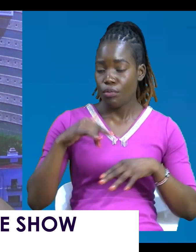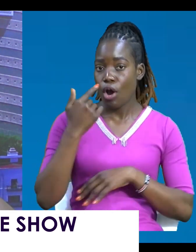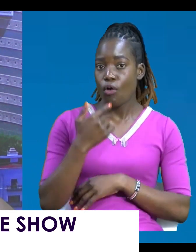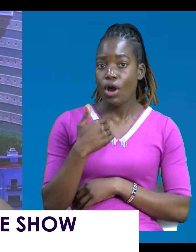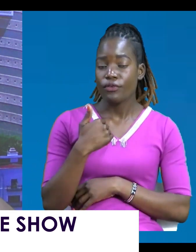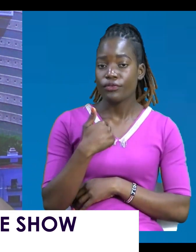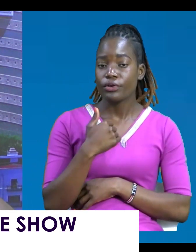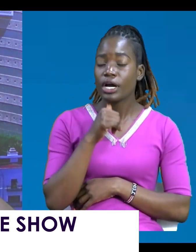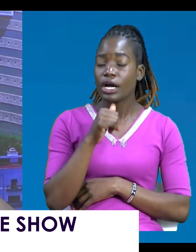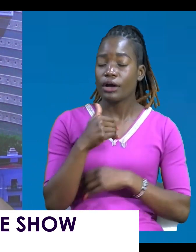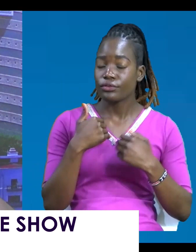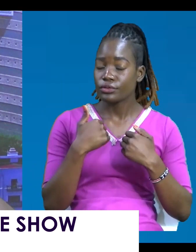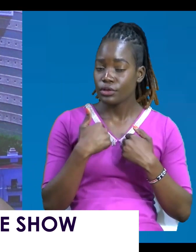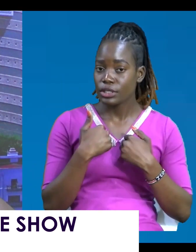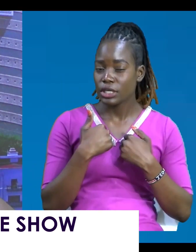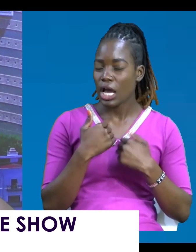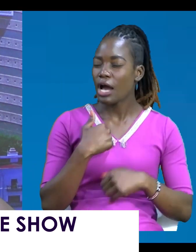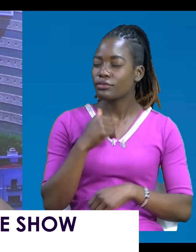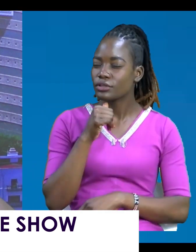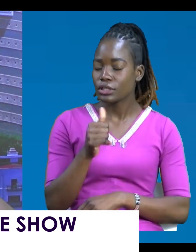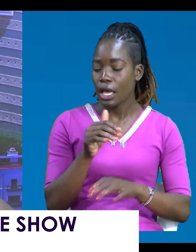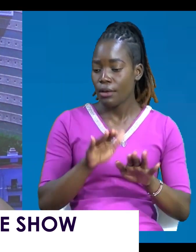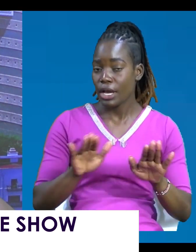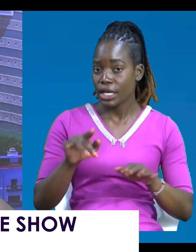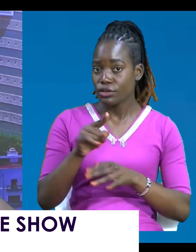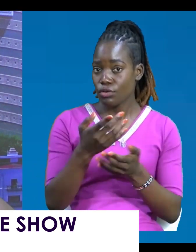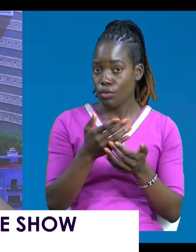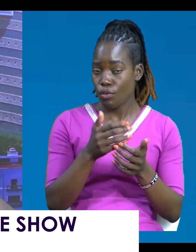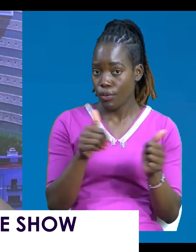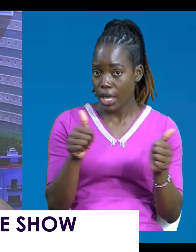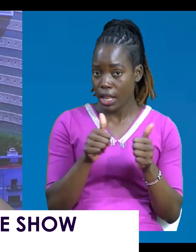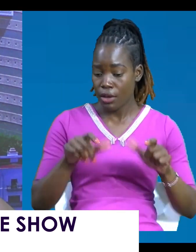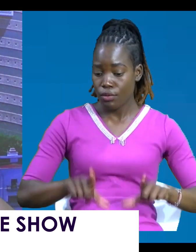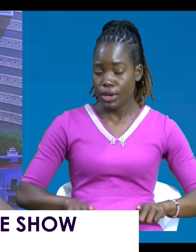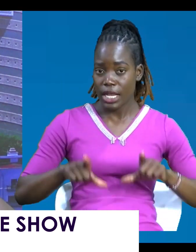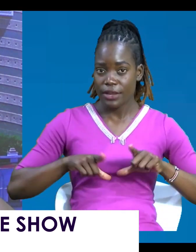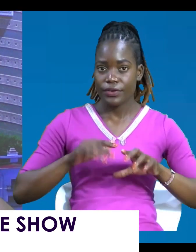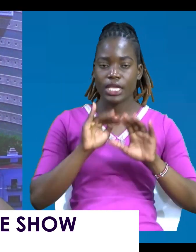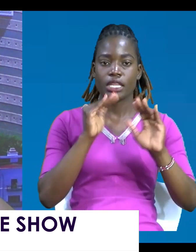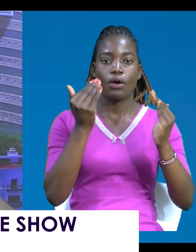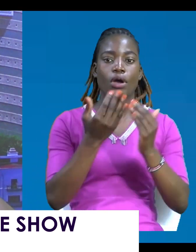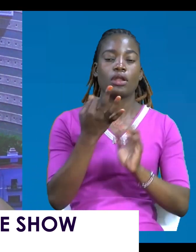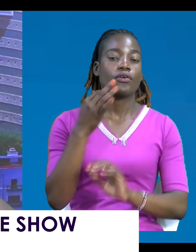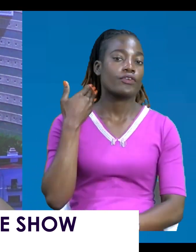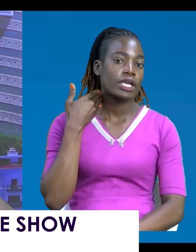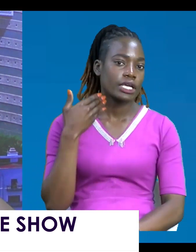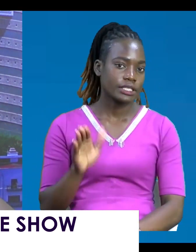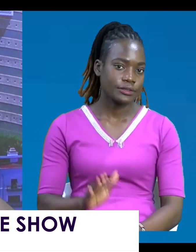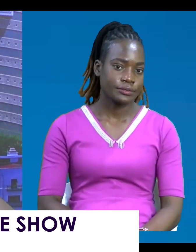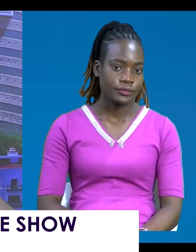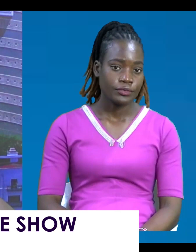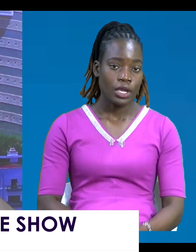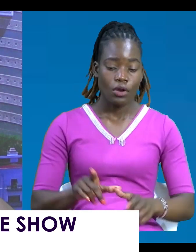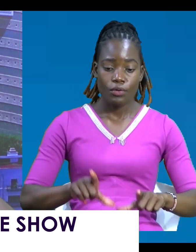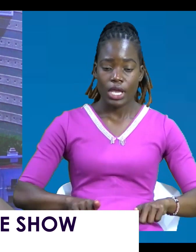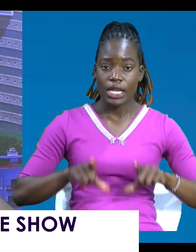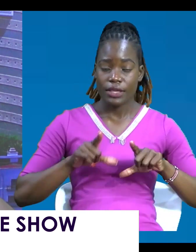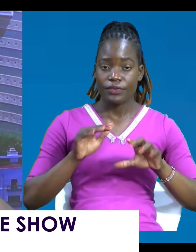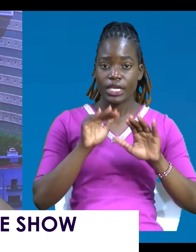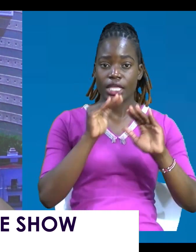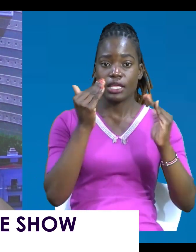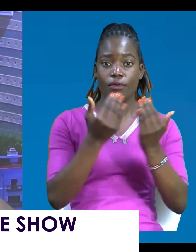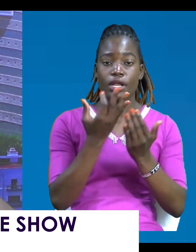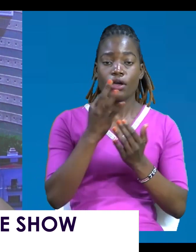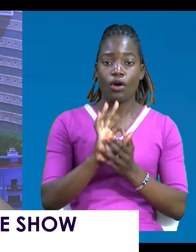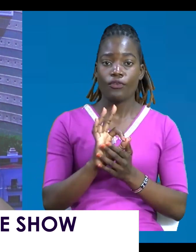not marketed you properly. We are living in a world of hate, believe you me. We are living in a world